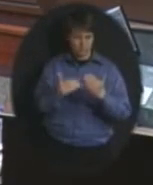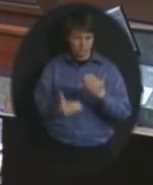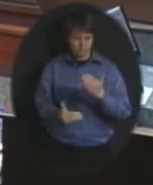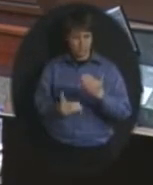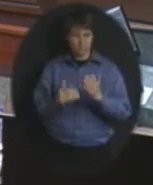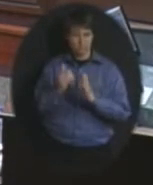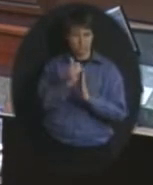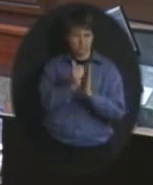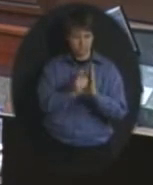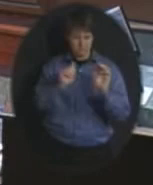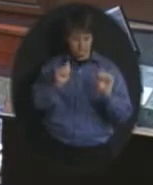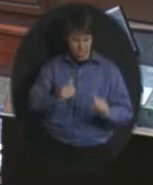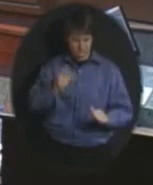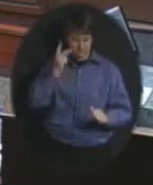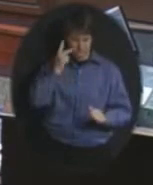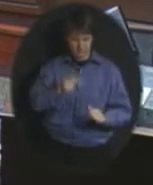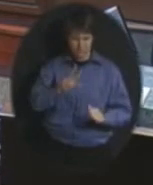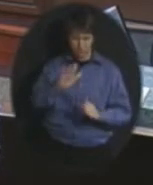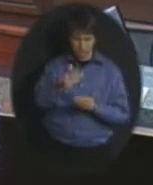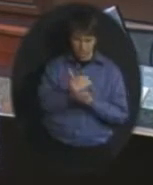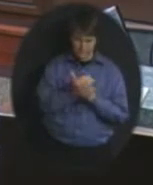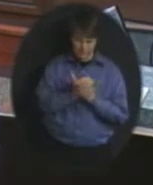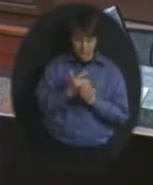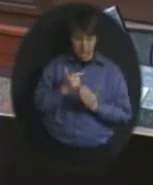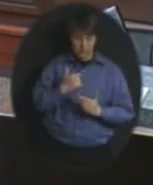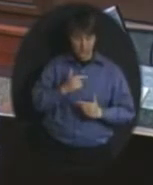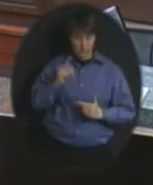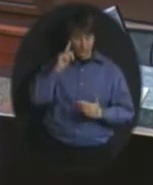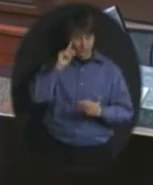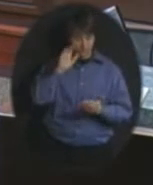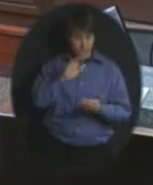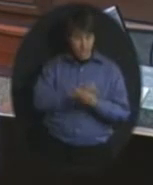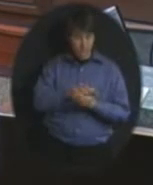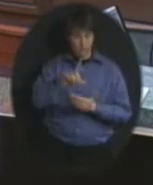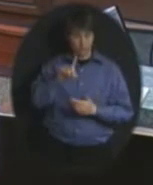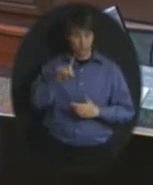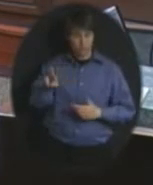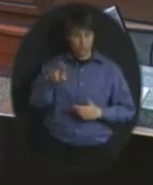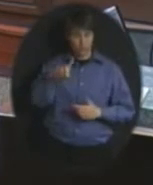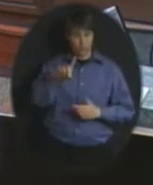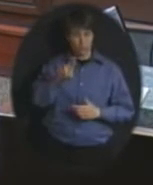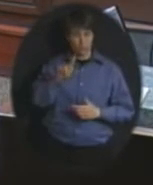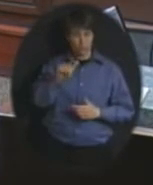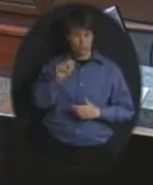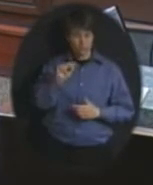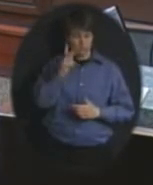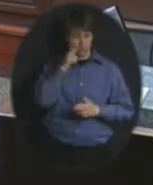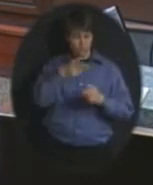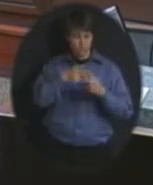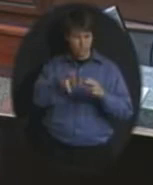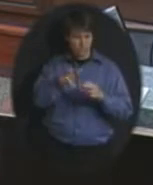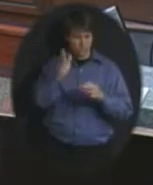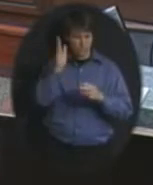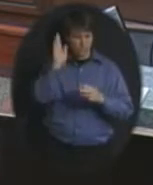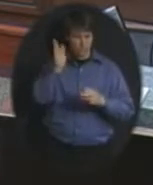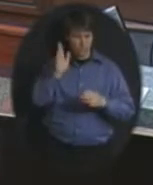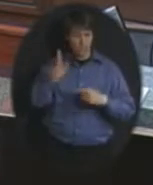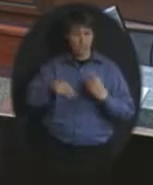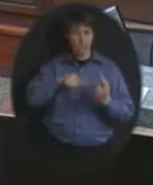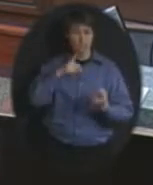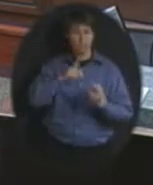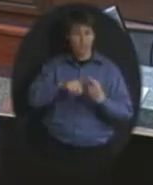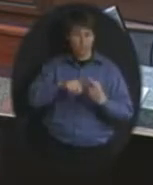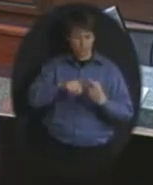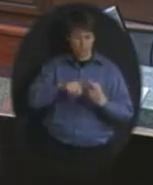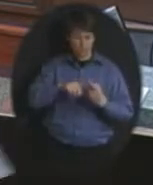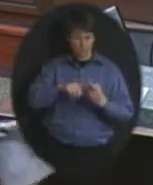which you can see on your list. I believe that Dr. Dugan is going to make a quick presentation about the Miracle